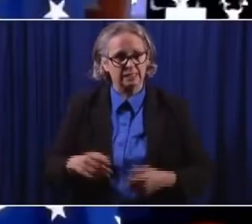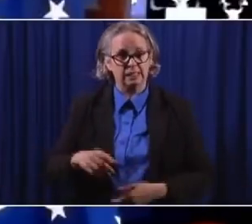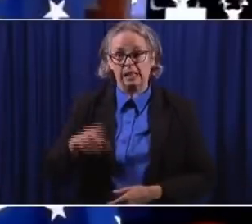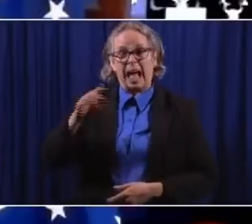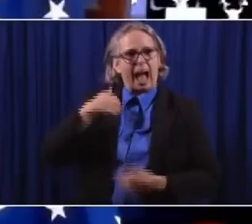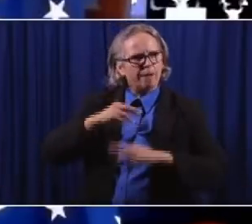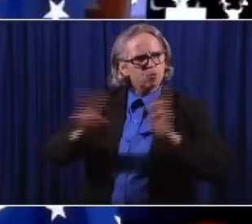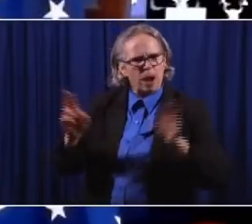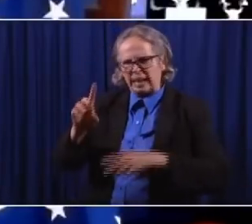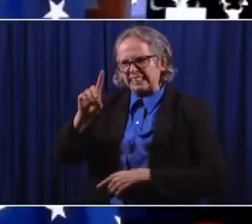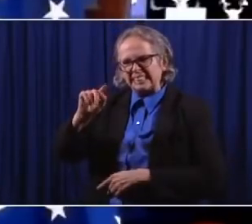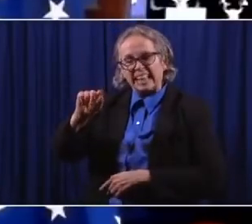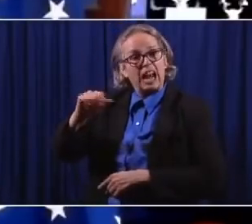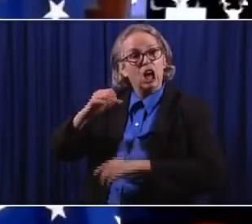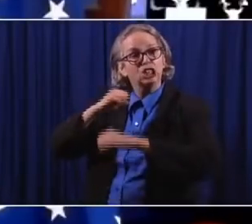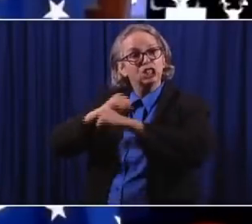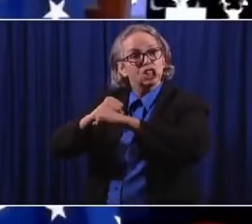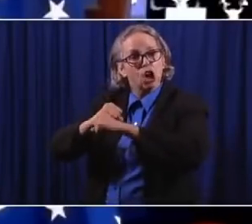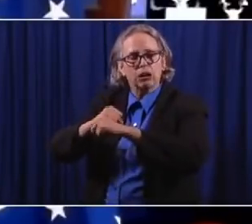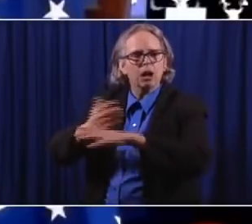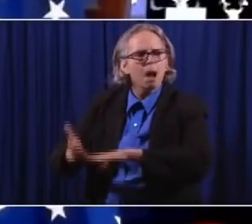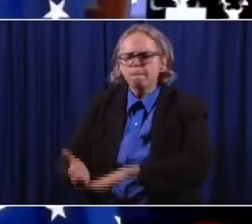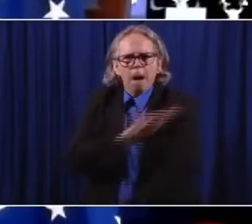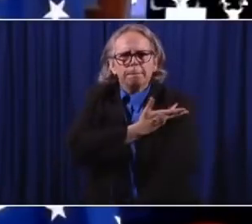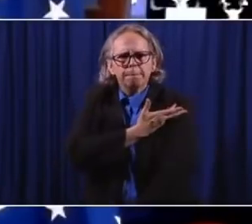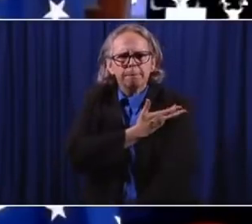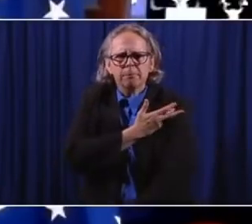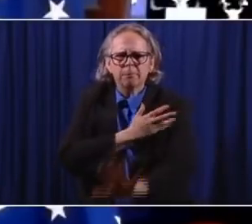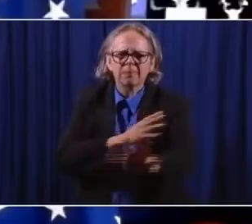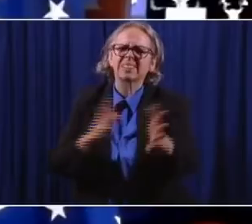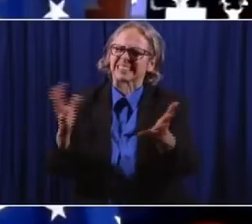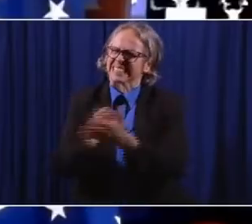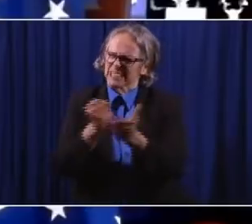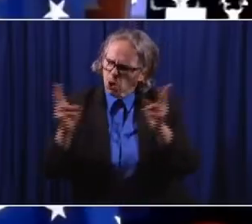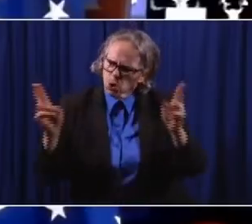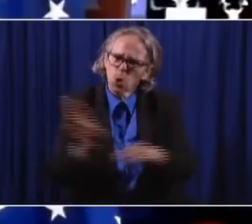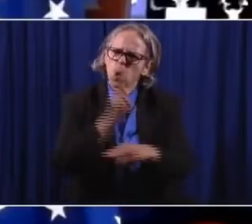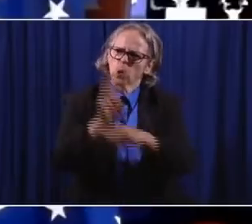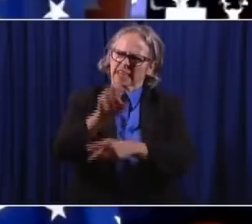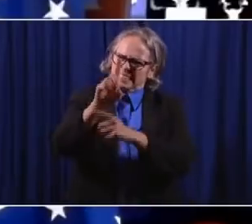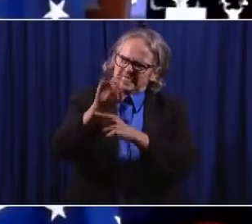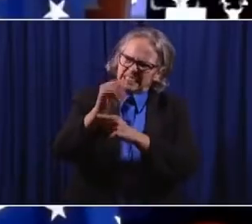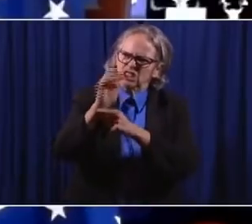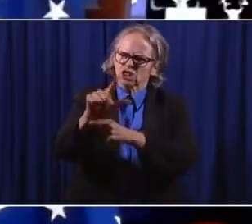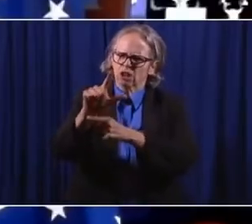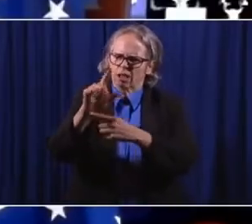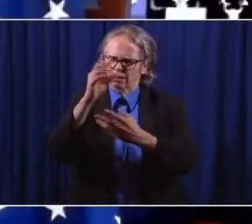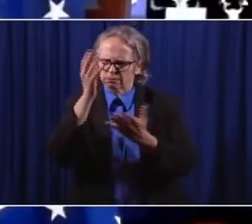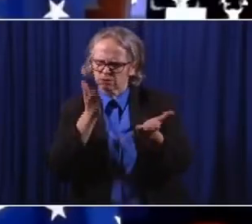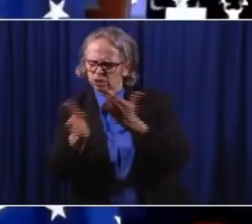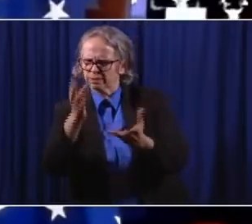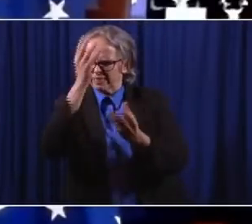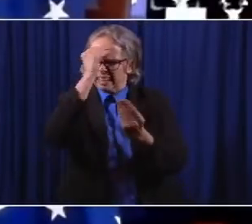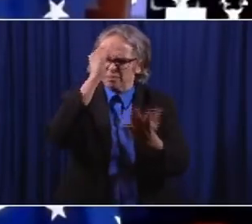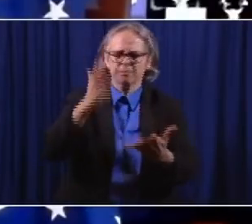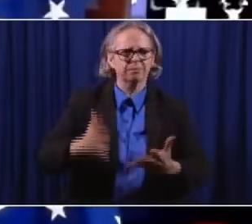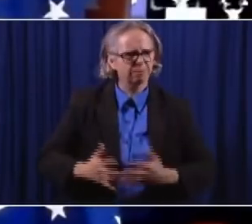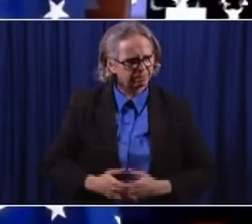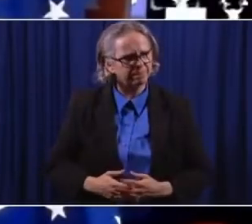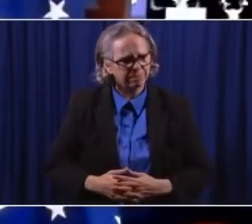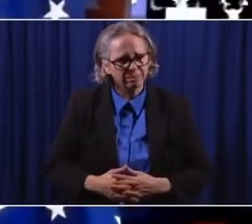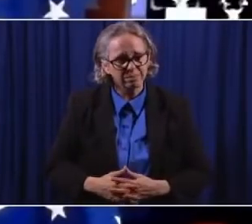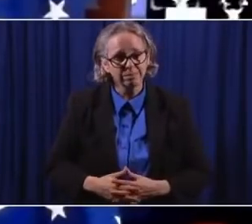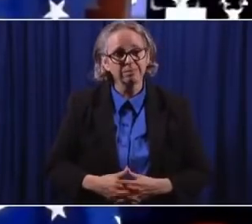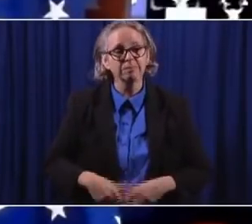improve data security when you get this done. And then finally, an announcement on the Choose Ohio First Scholarship